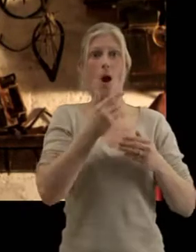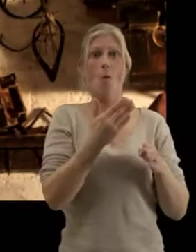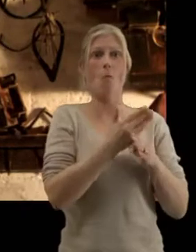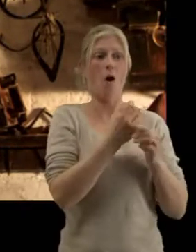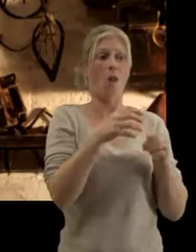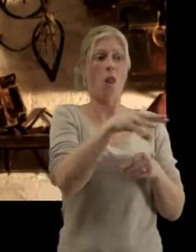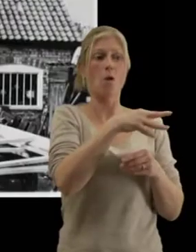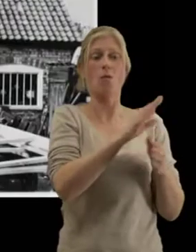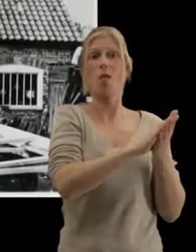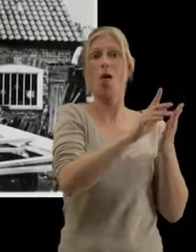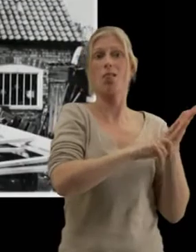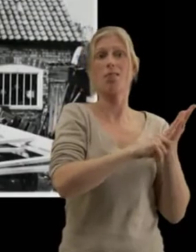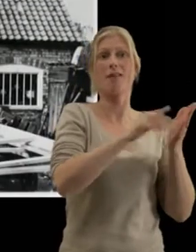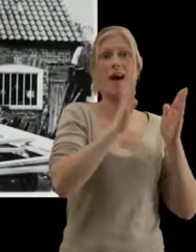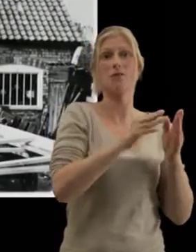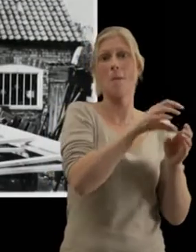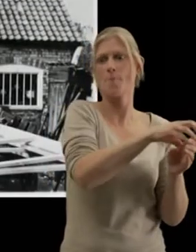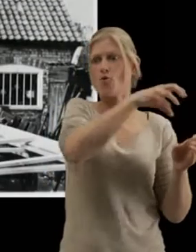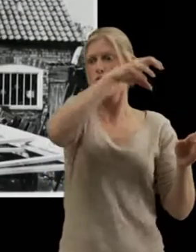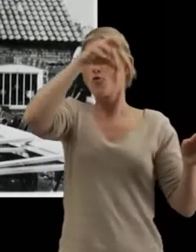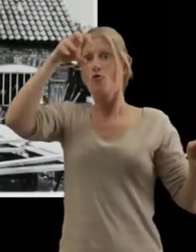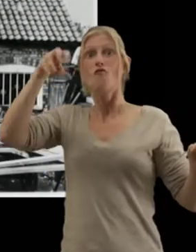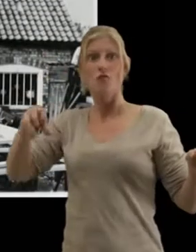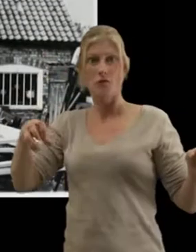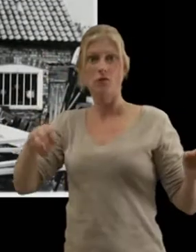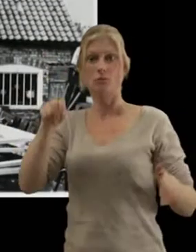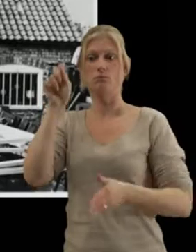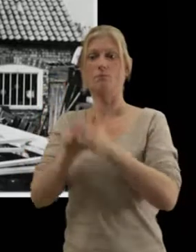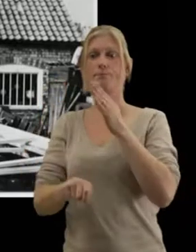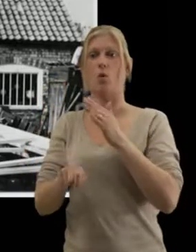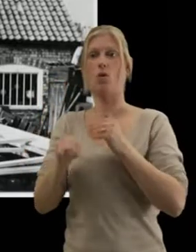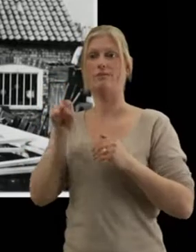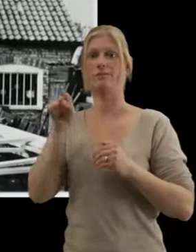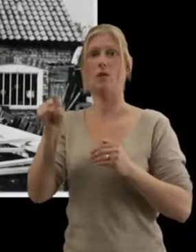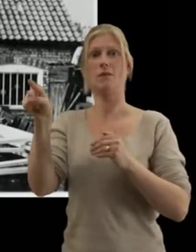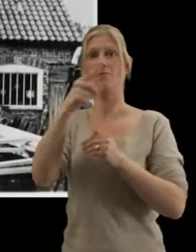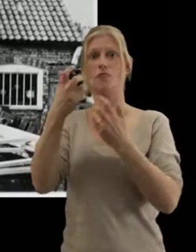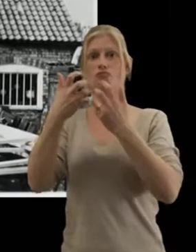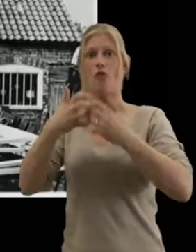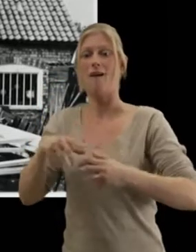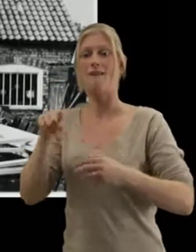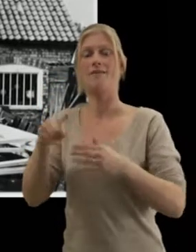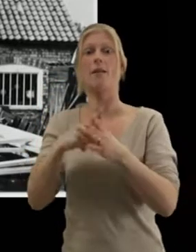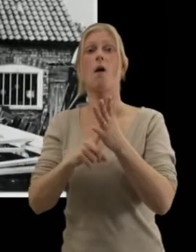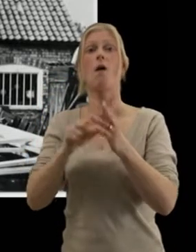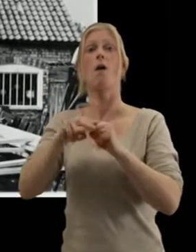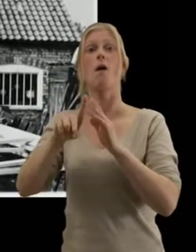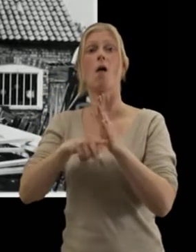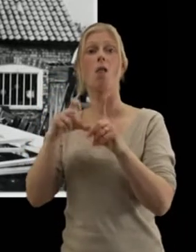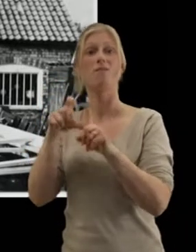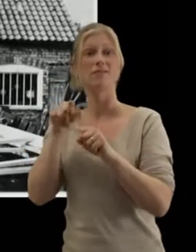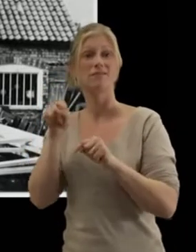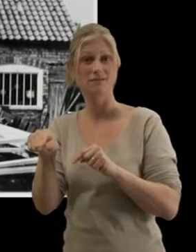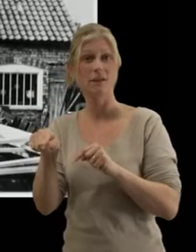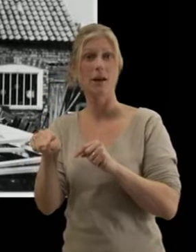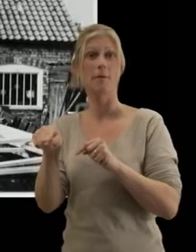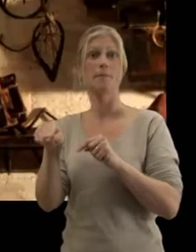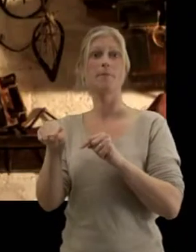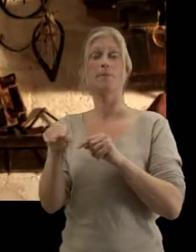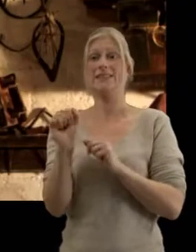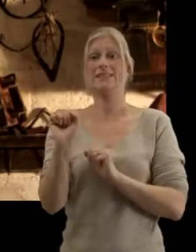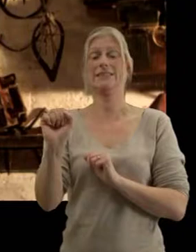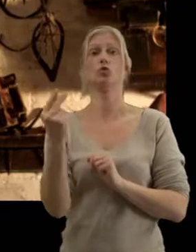distance away from his former employers, so he bought the existing millwright's business in Alford, and then